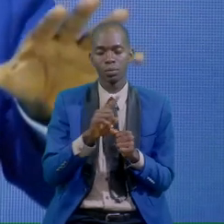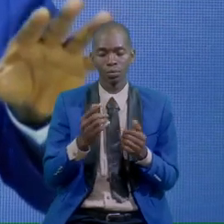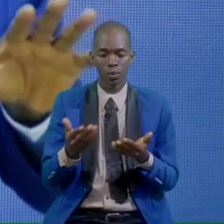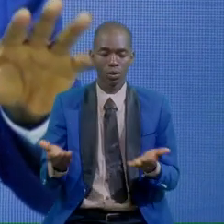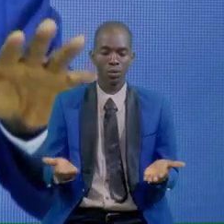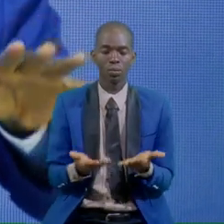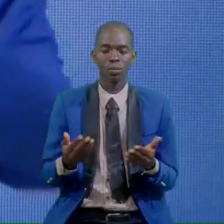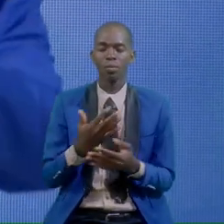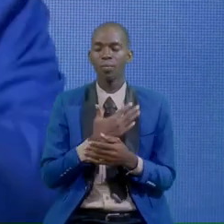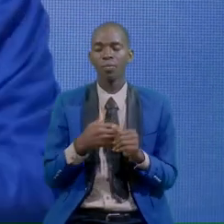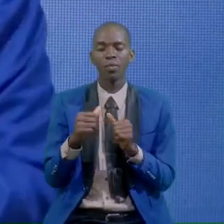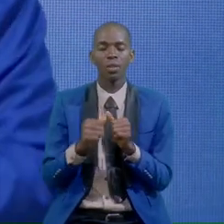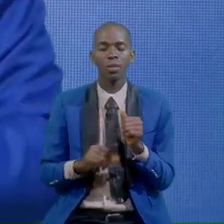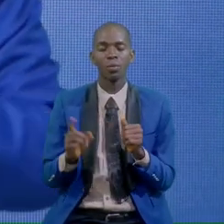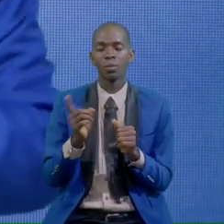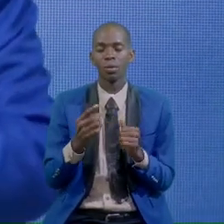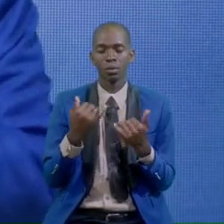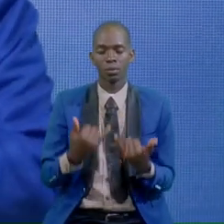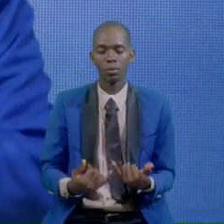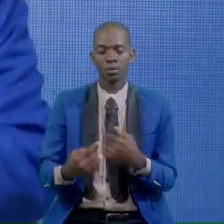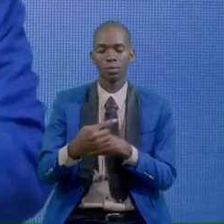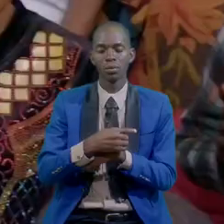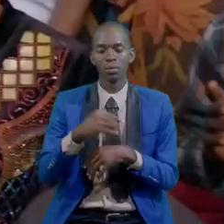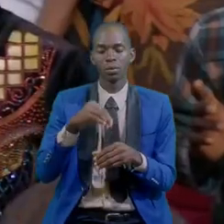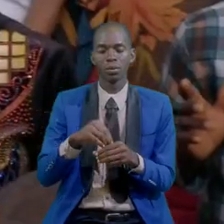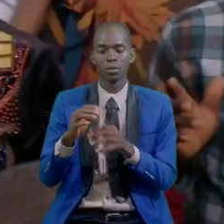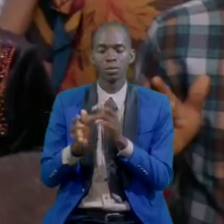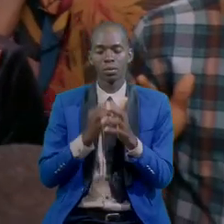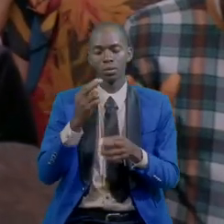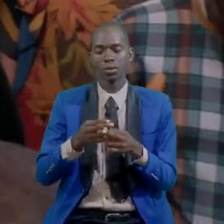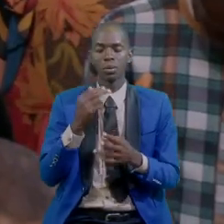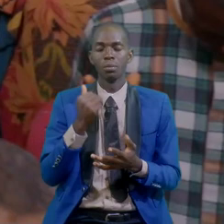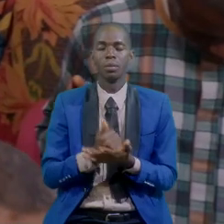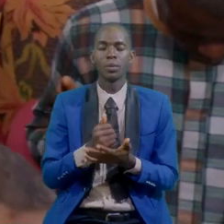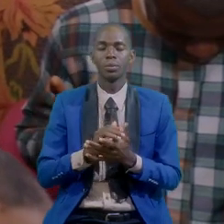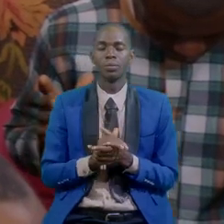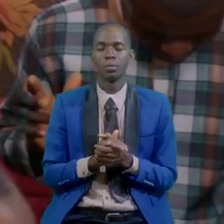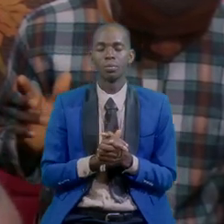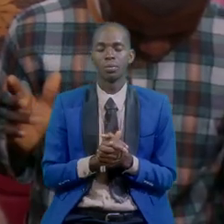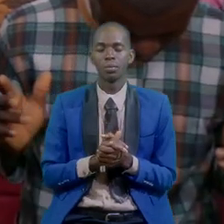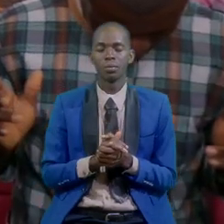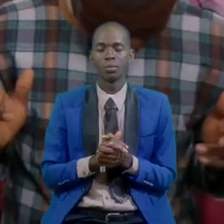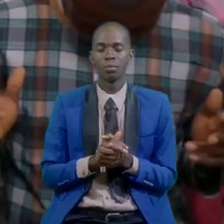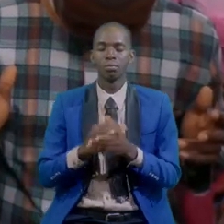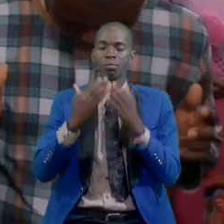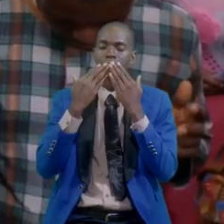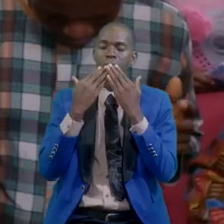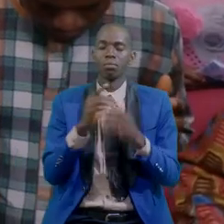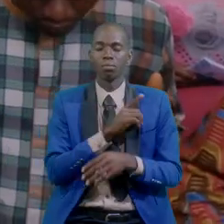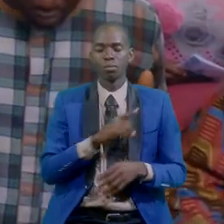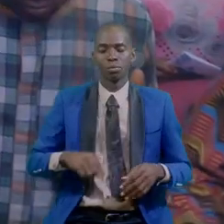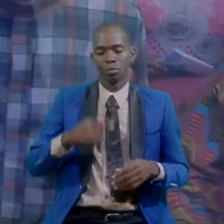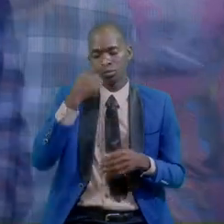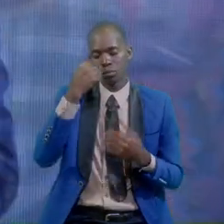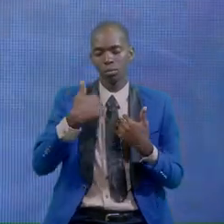and everywhere today in Jesus' name. Thank you, Lord, because we know you